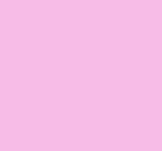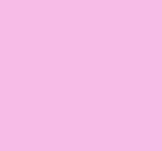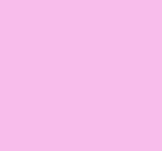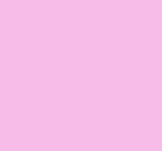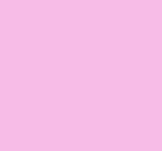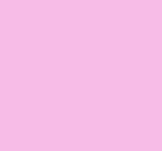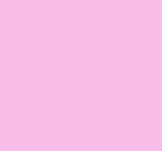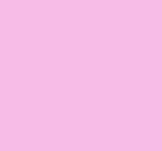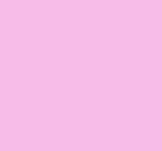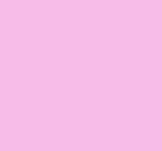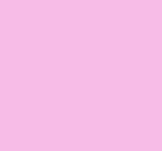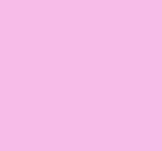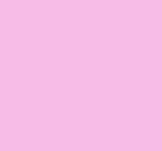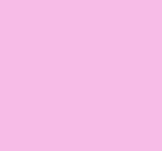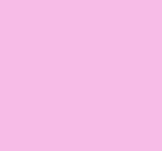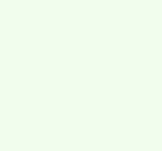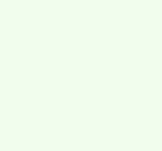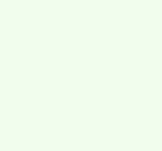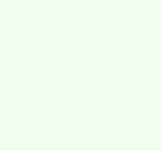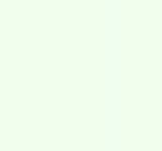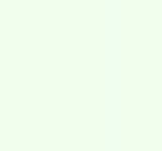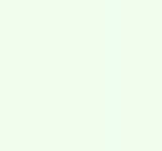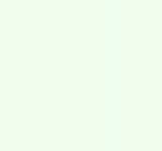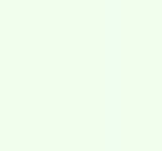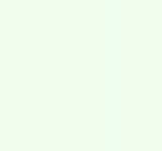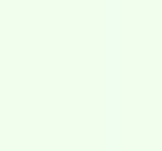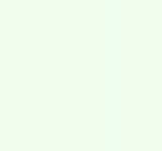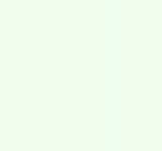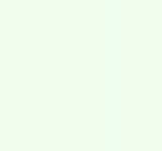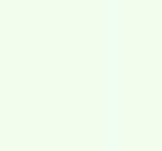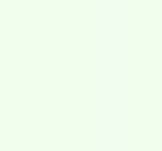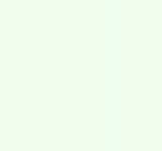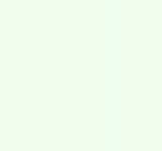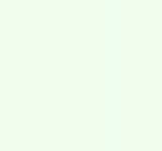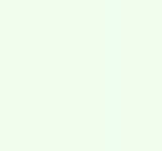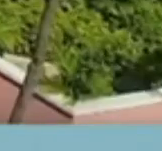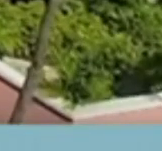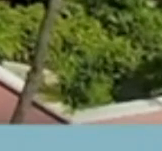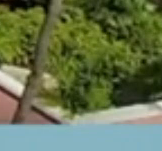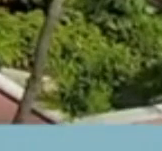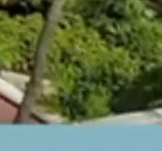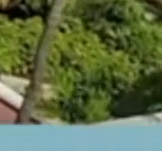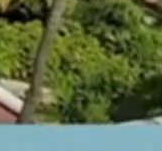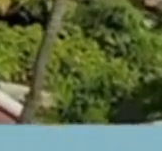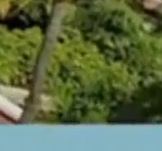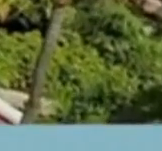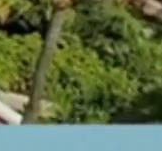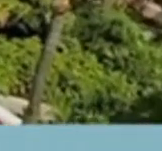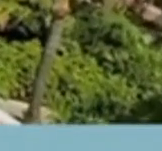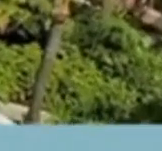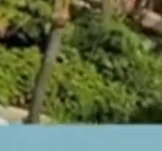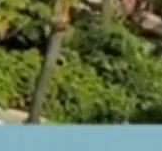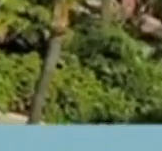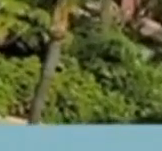www.zednessbahamas.com. Enter the code word of the day and answer the question, and you will be eligible to win a 3-day, 2-night stay at